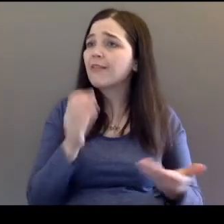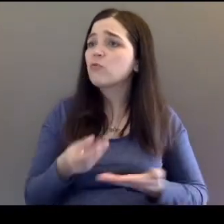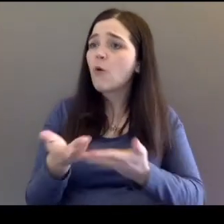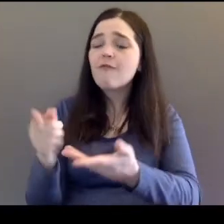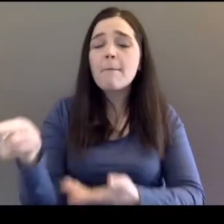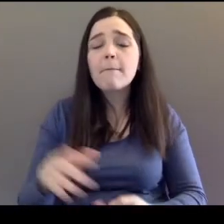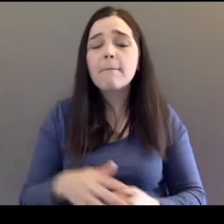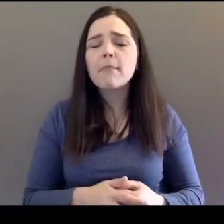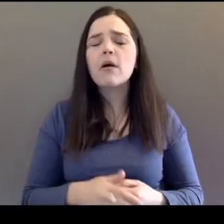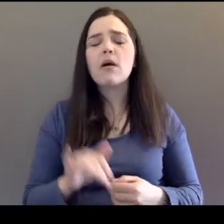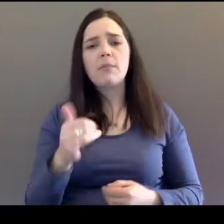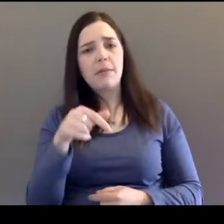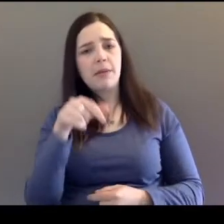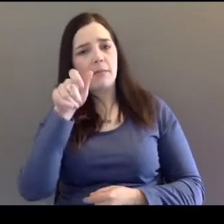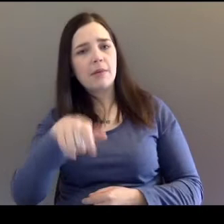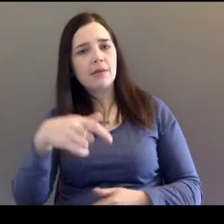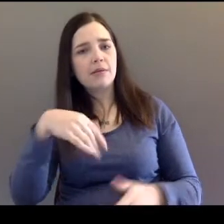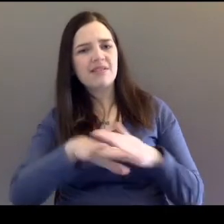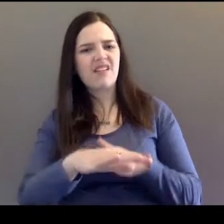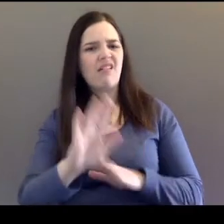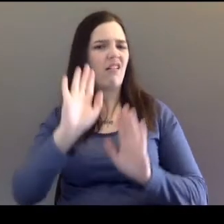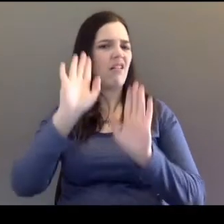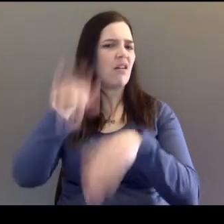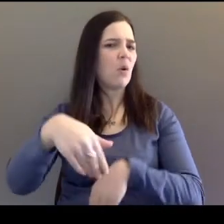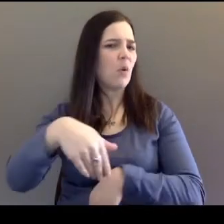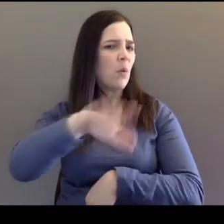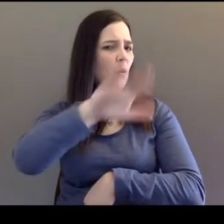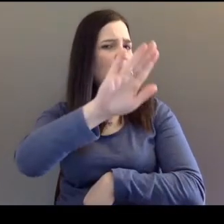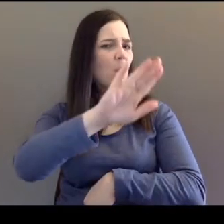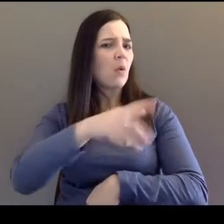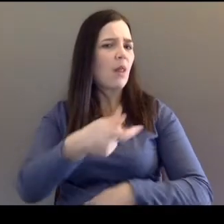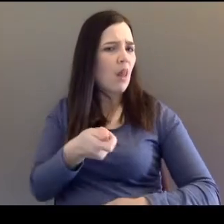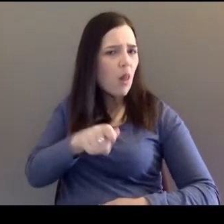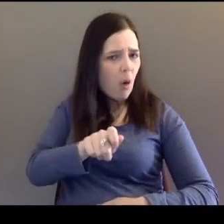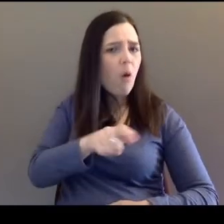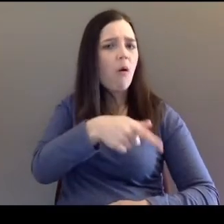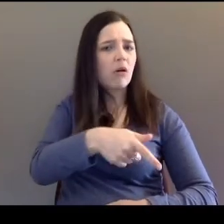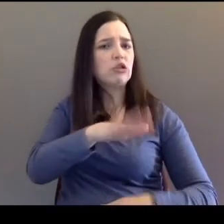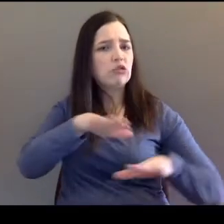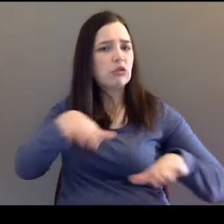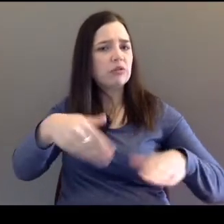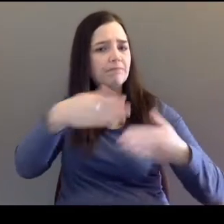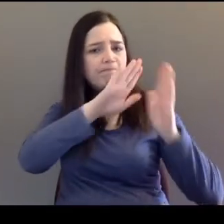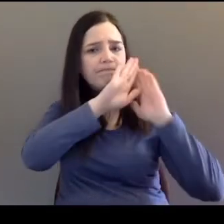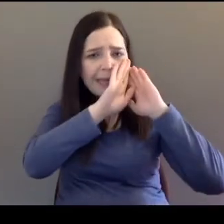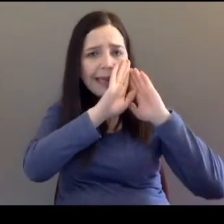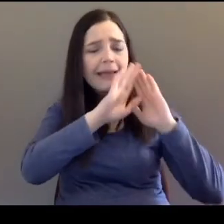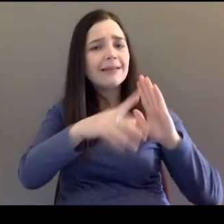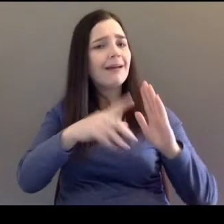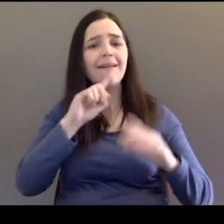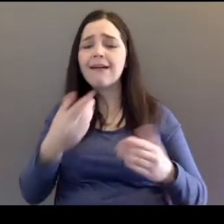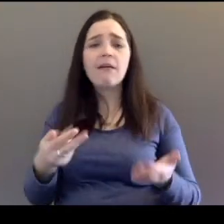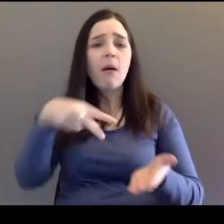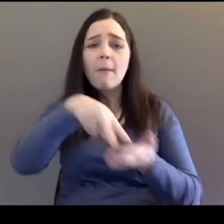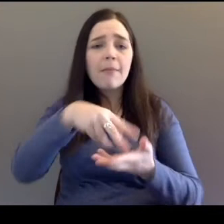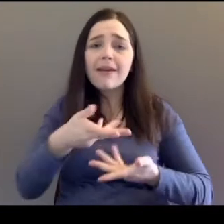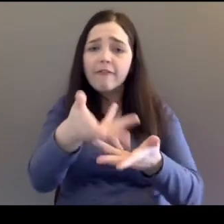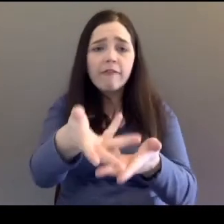the one inside says, oh, do not bother me. The door is locked, my children are in bed, and I can't get up and give you anything.